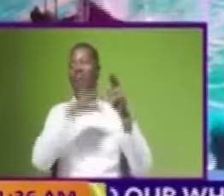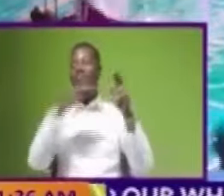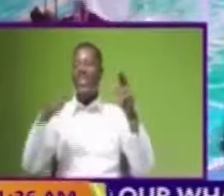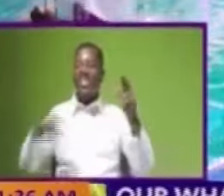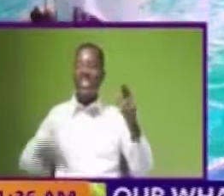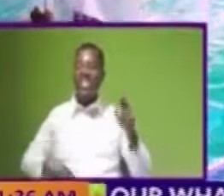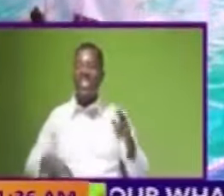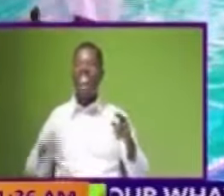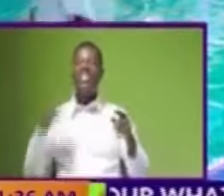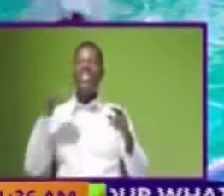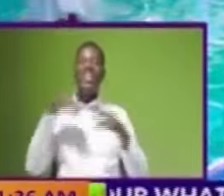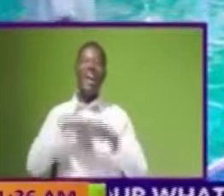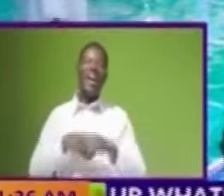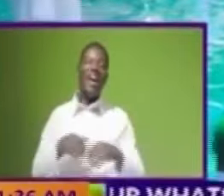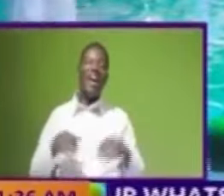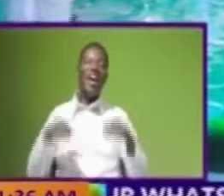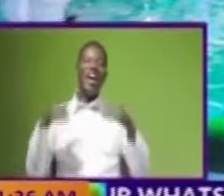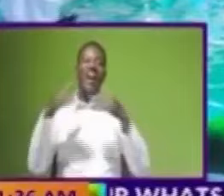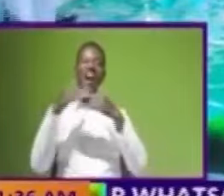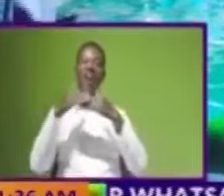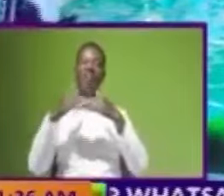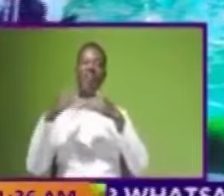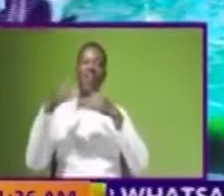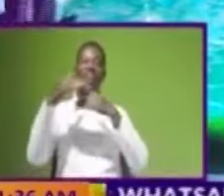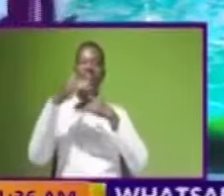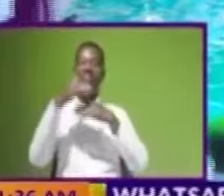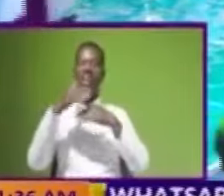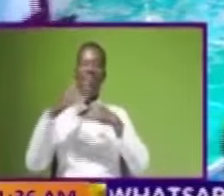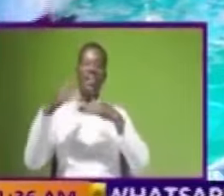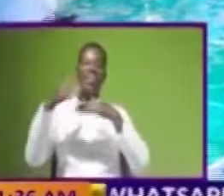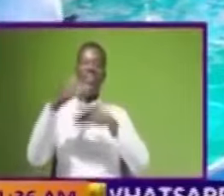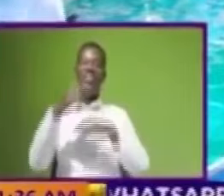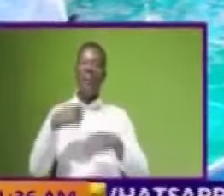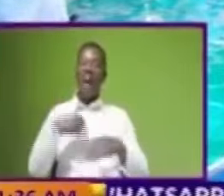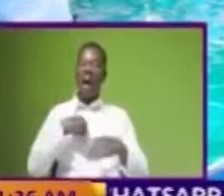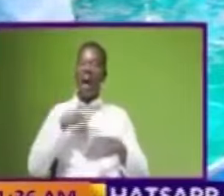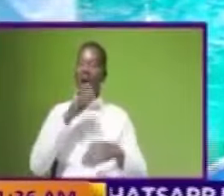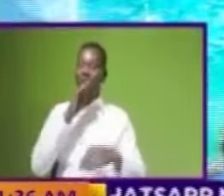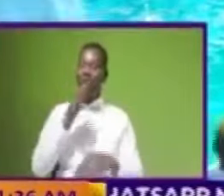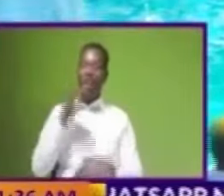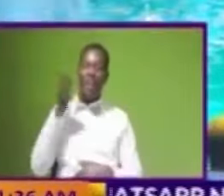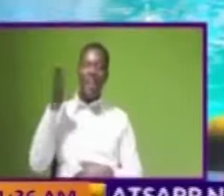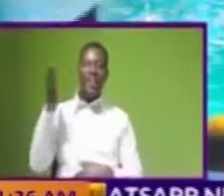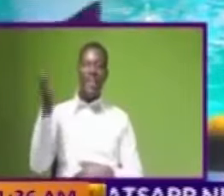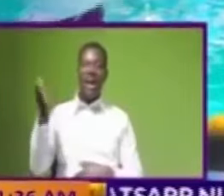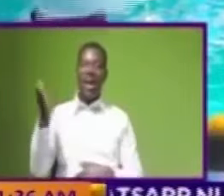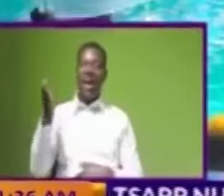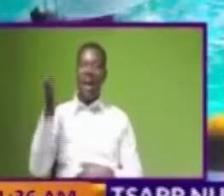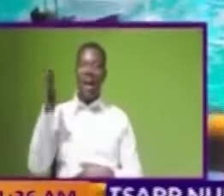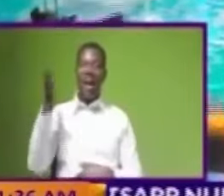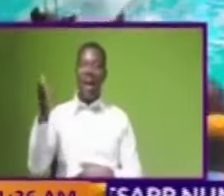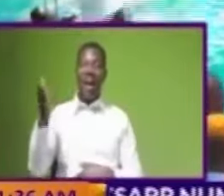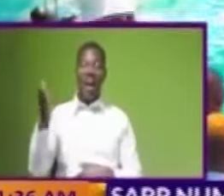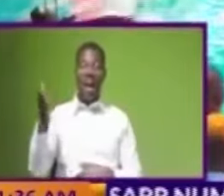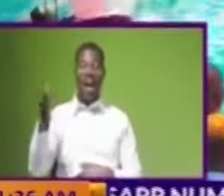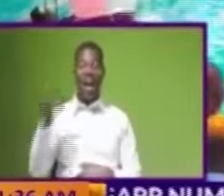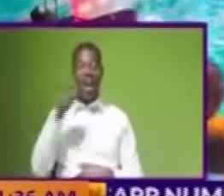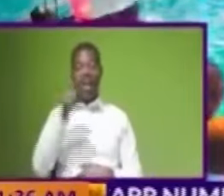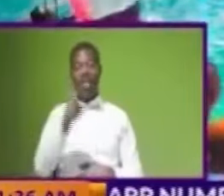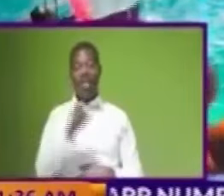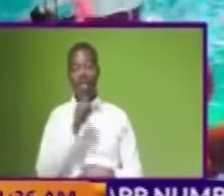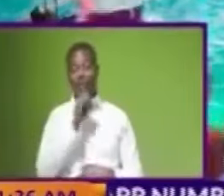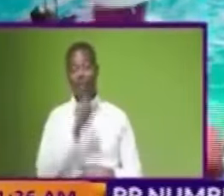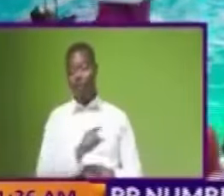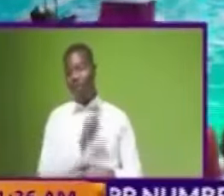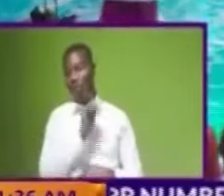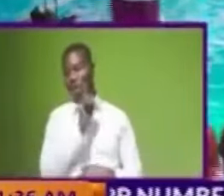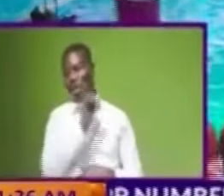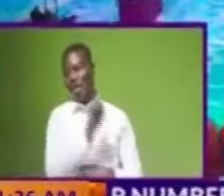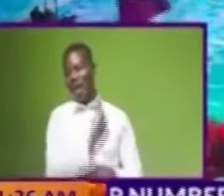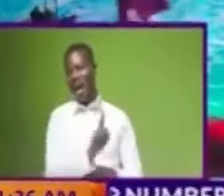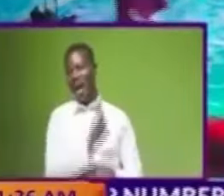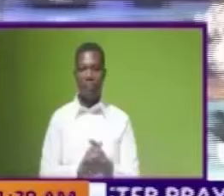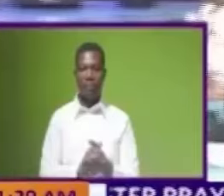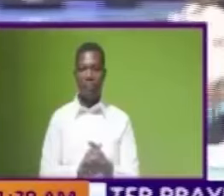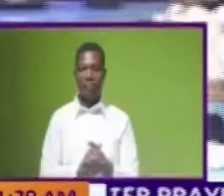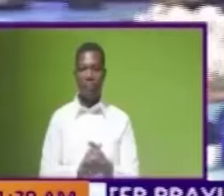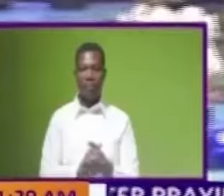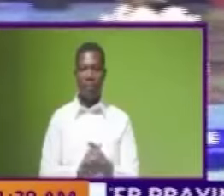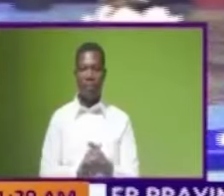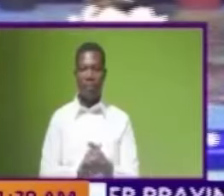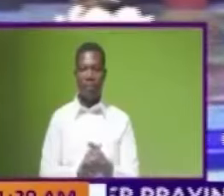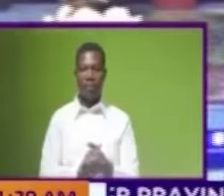Me see no church. Do you see me buano? Onko no konko ye onu anka sana research no mra.